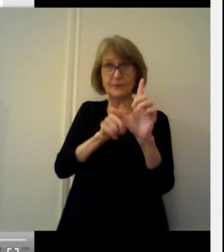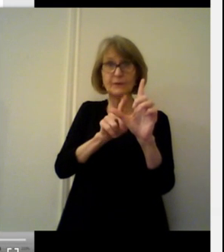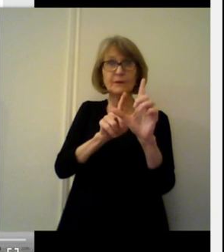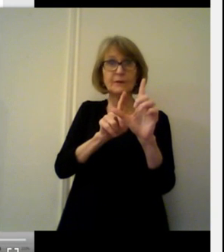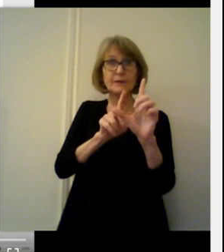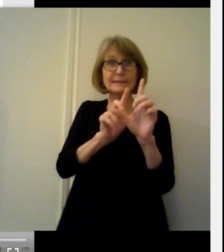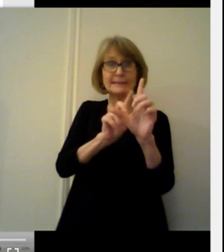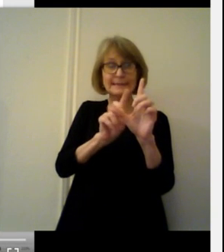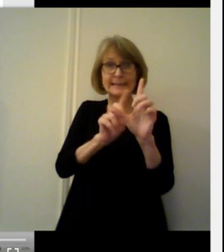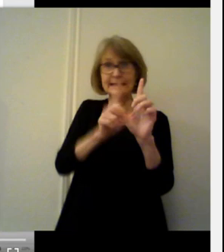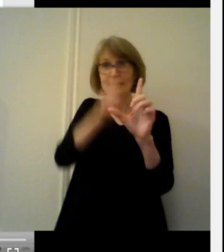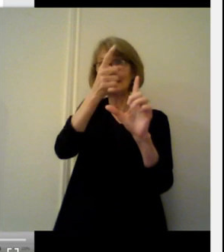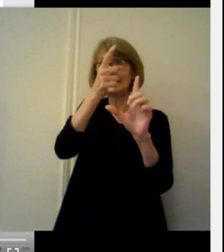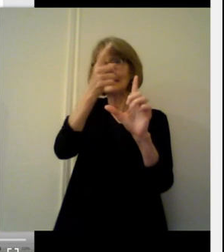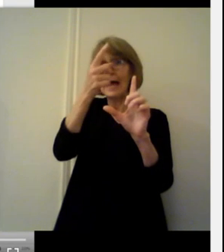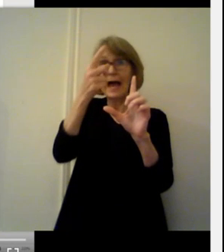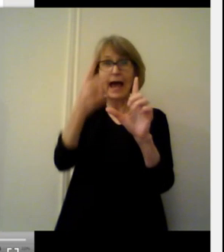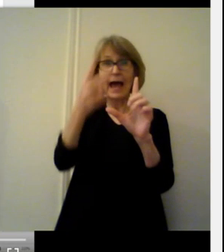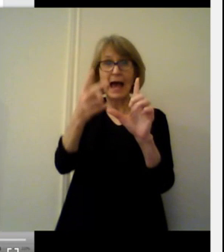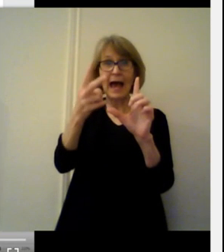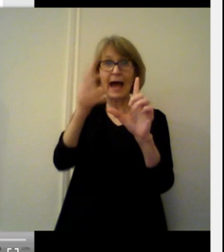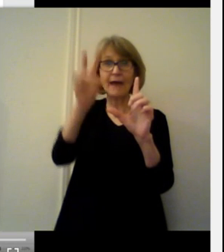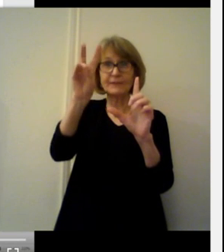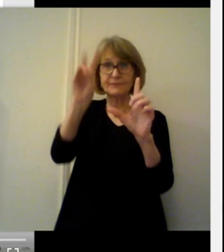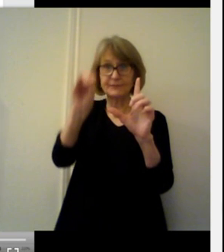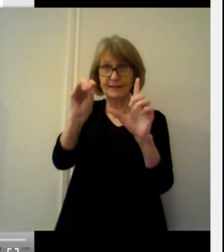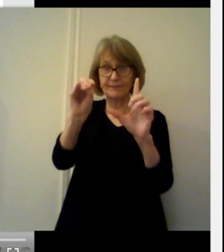remember? So 70 divided by 2